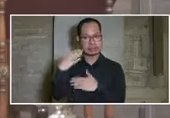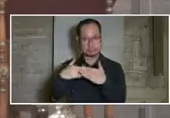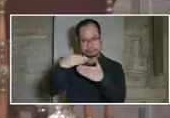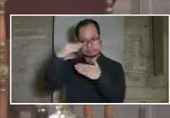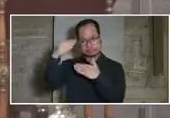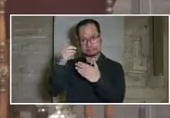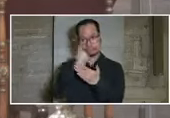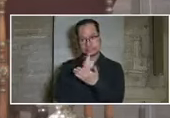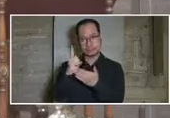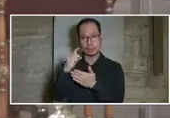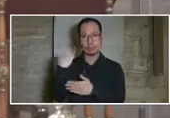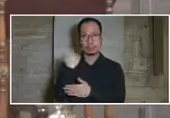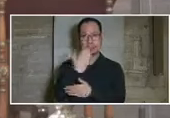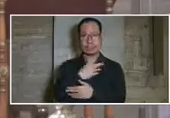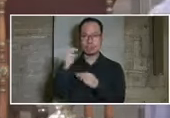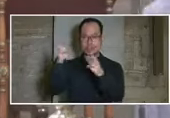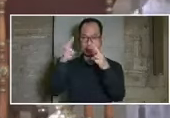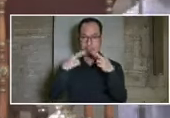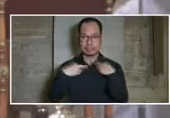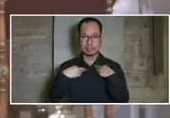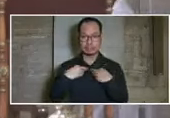we have all received.